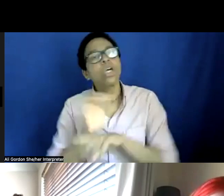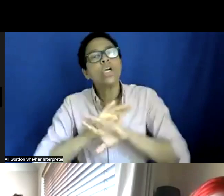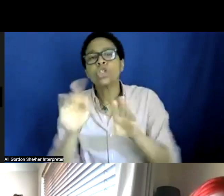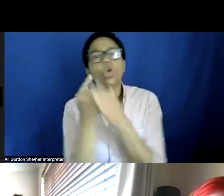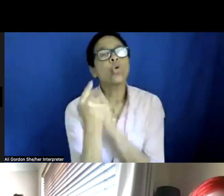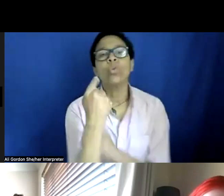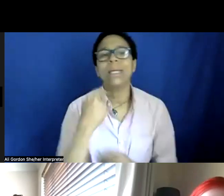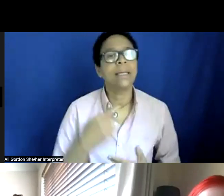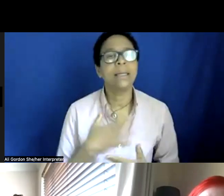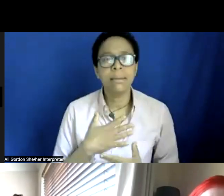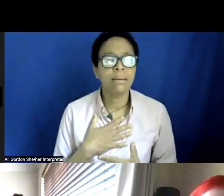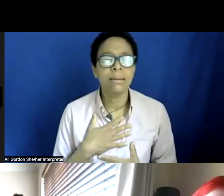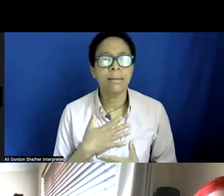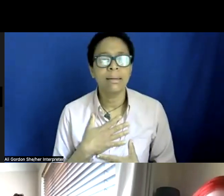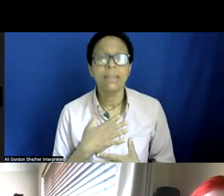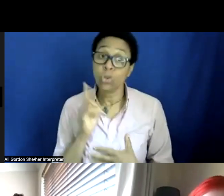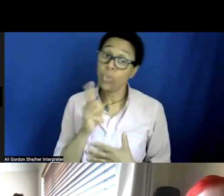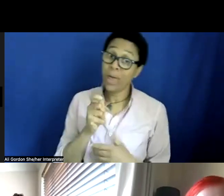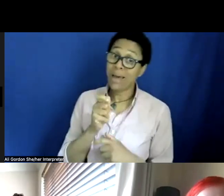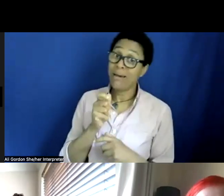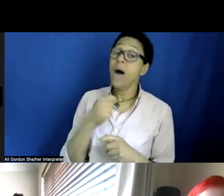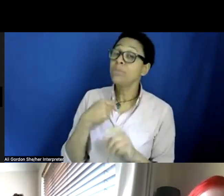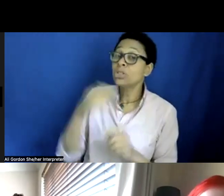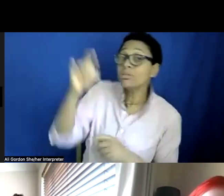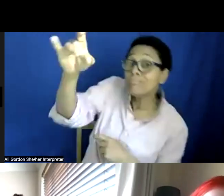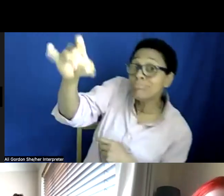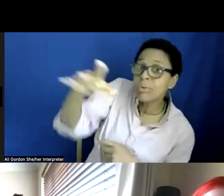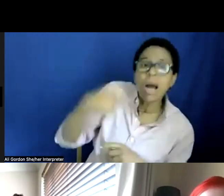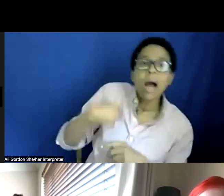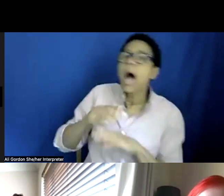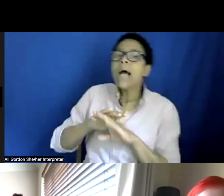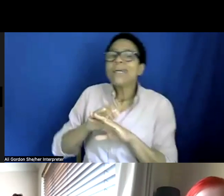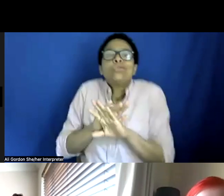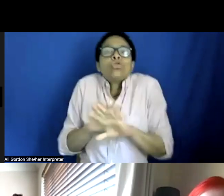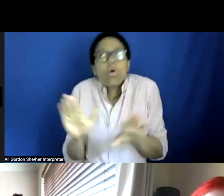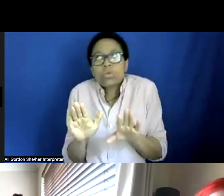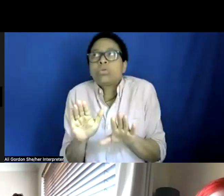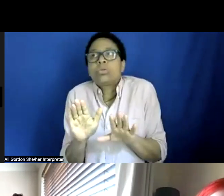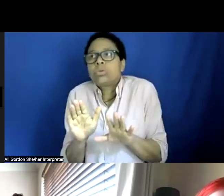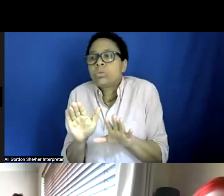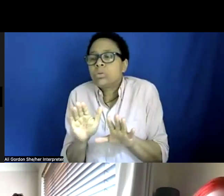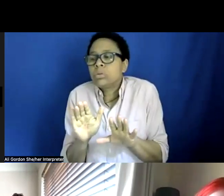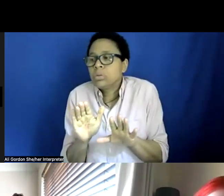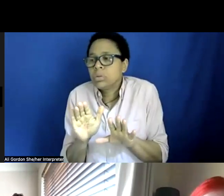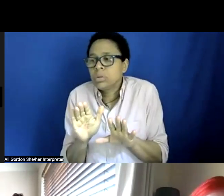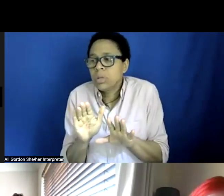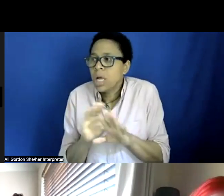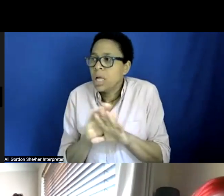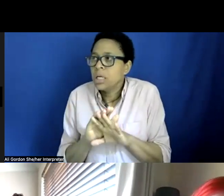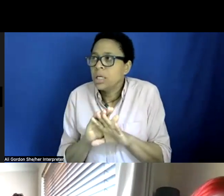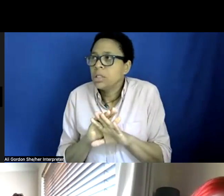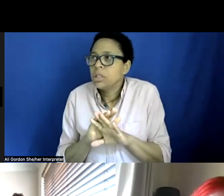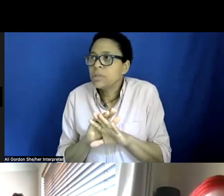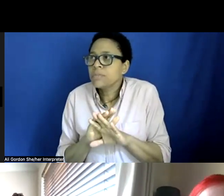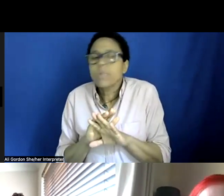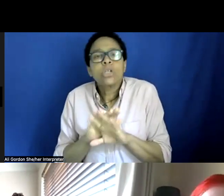him. So I'm just sticking that out there. I don't think it's a case of he is a